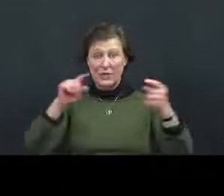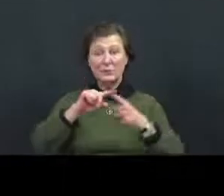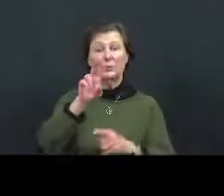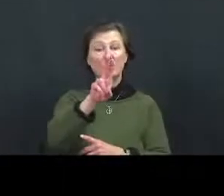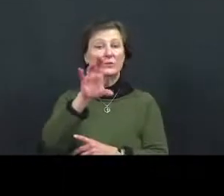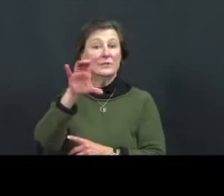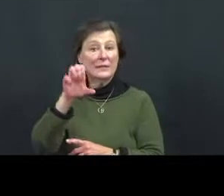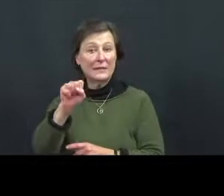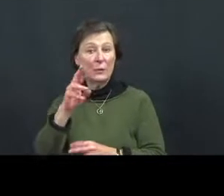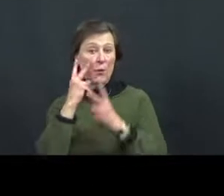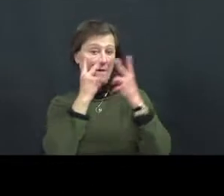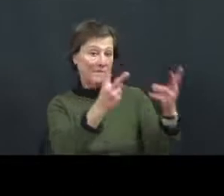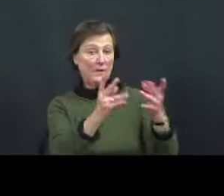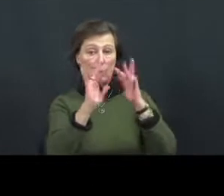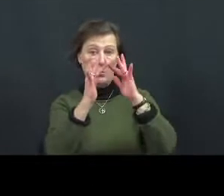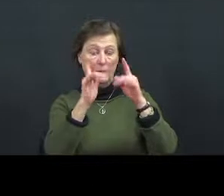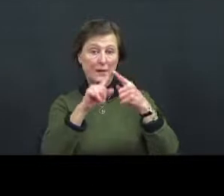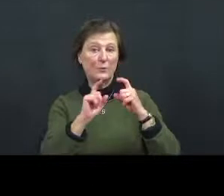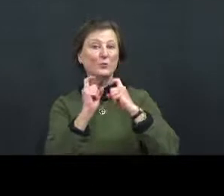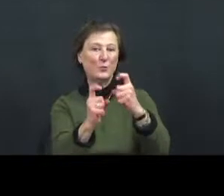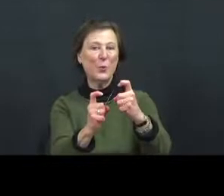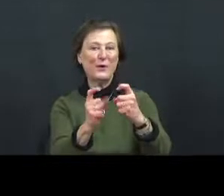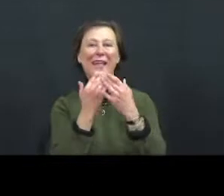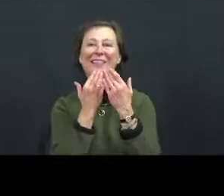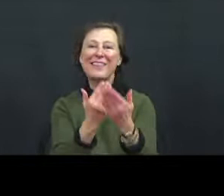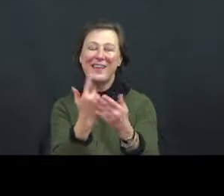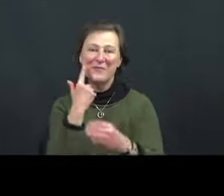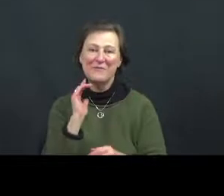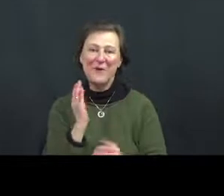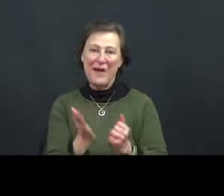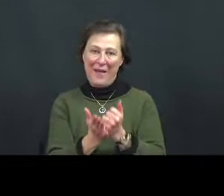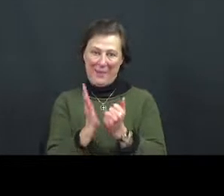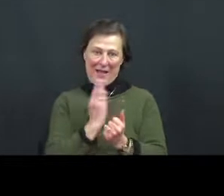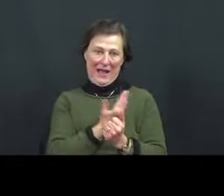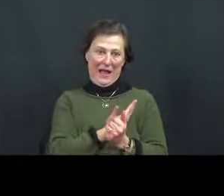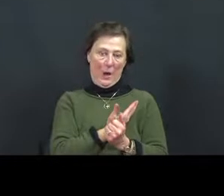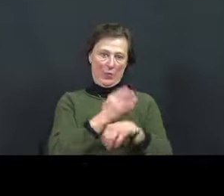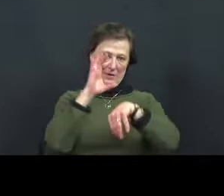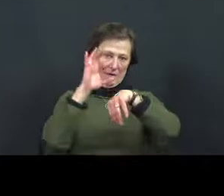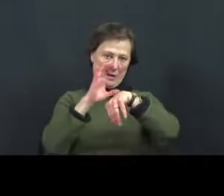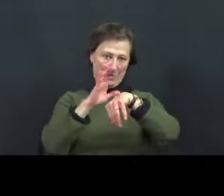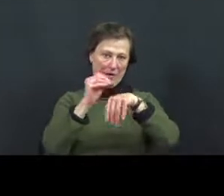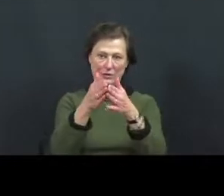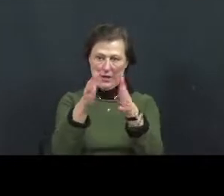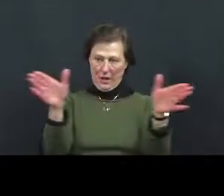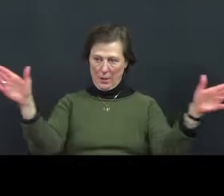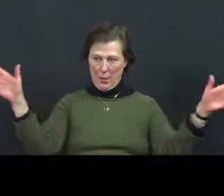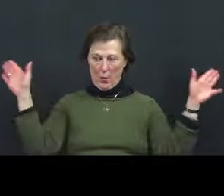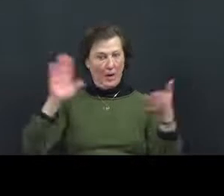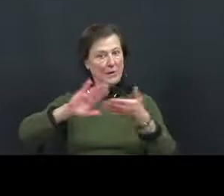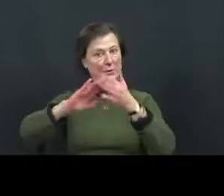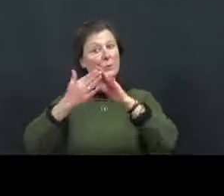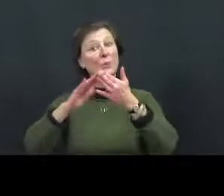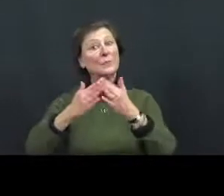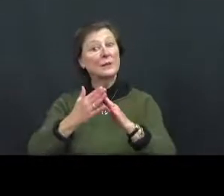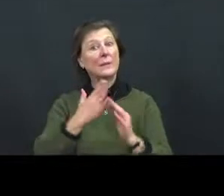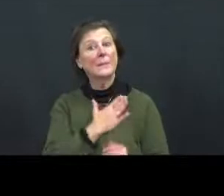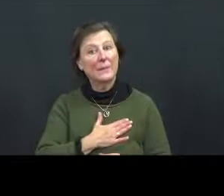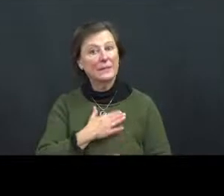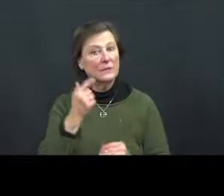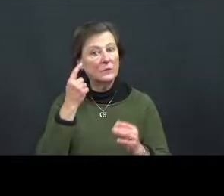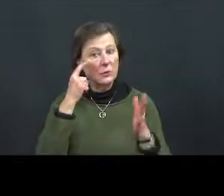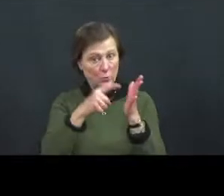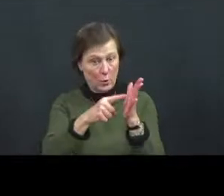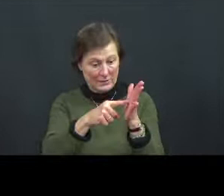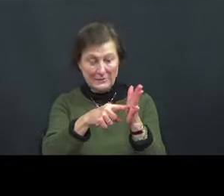the website to donate. Thank you for helping our congregation and the wider community. And please note